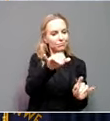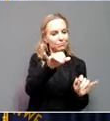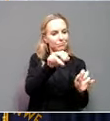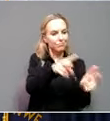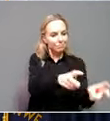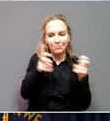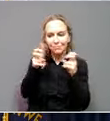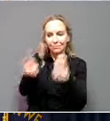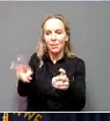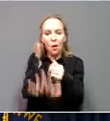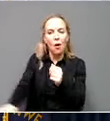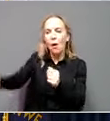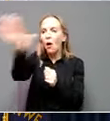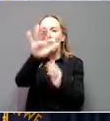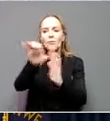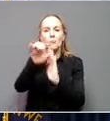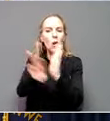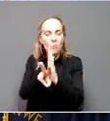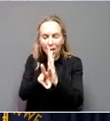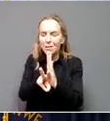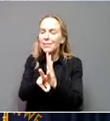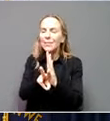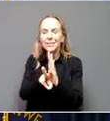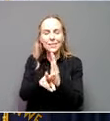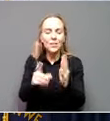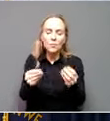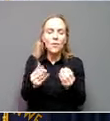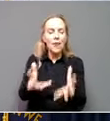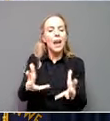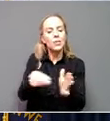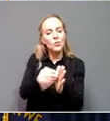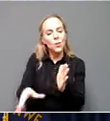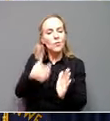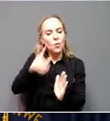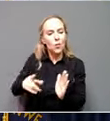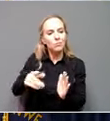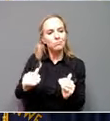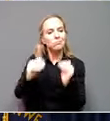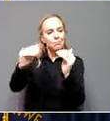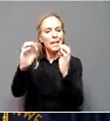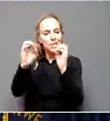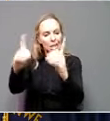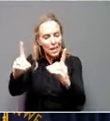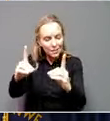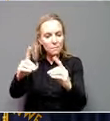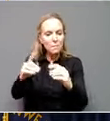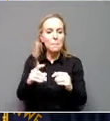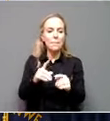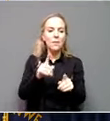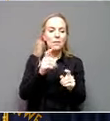for students at higher education and direct pipeline for employment as well.